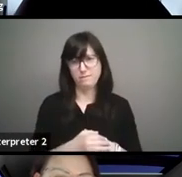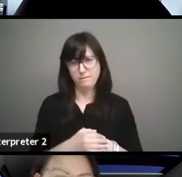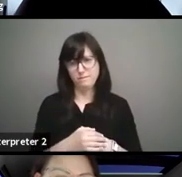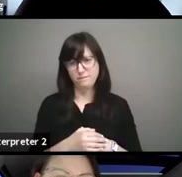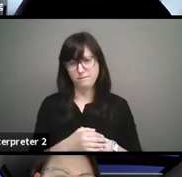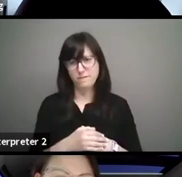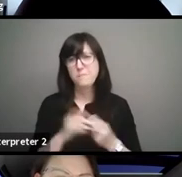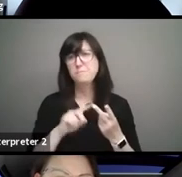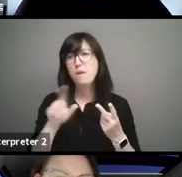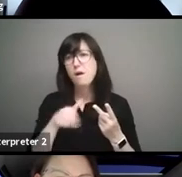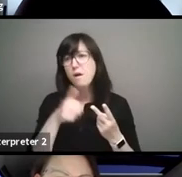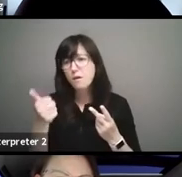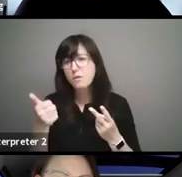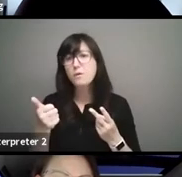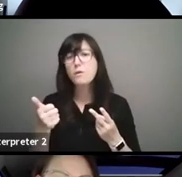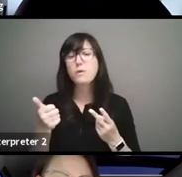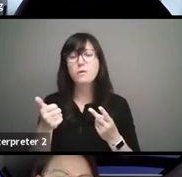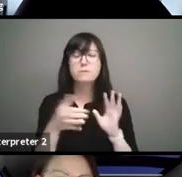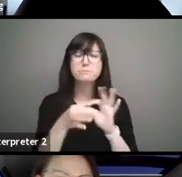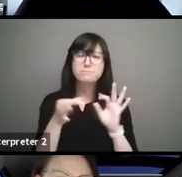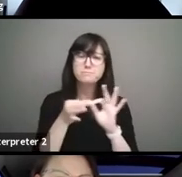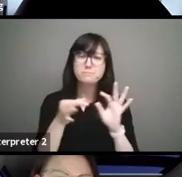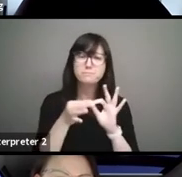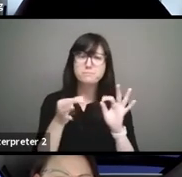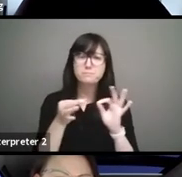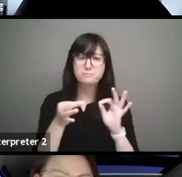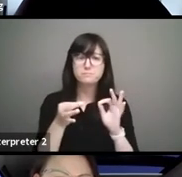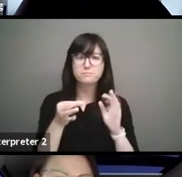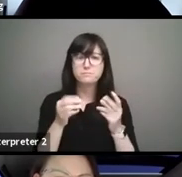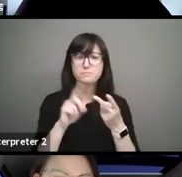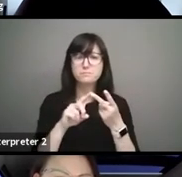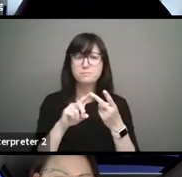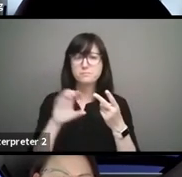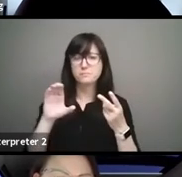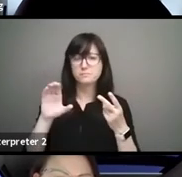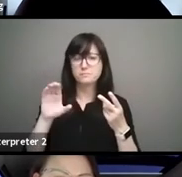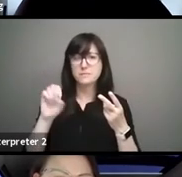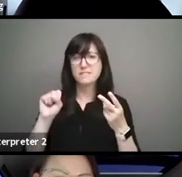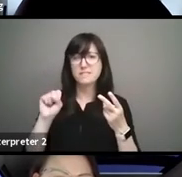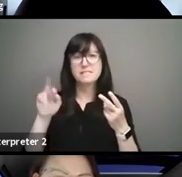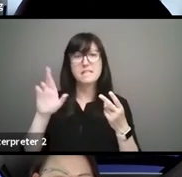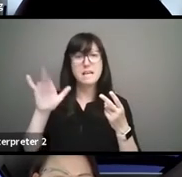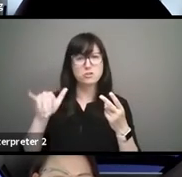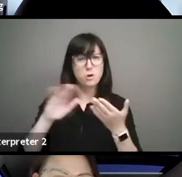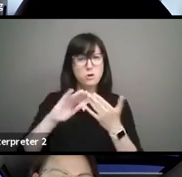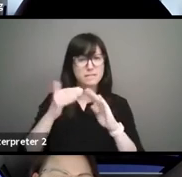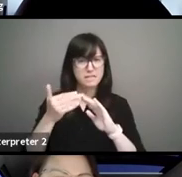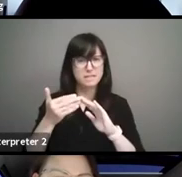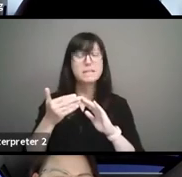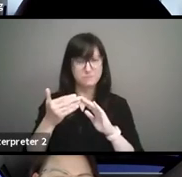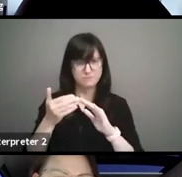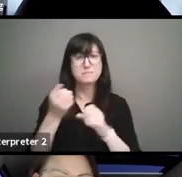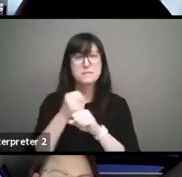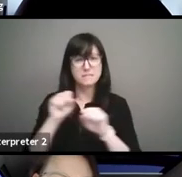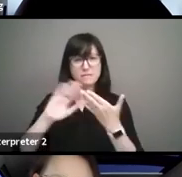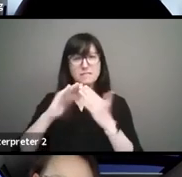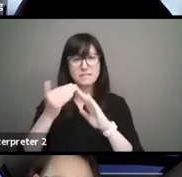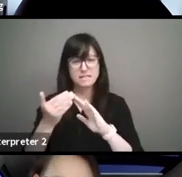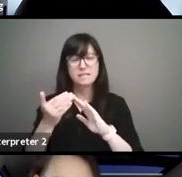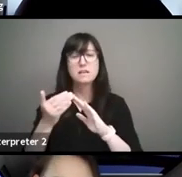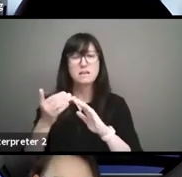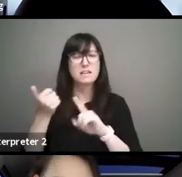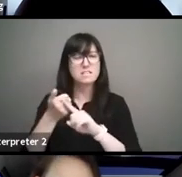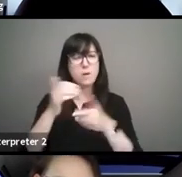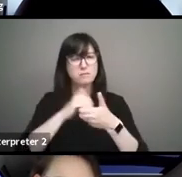Another initiative that I wanted to quickly talk about through Sanctuary City, and for folks who aren't familiar with Sanctuary City, it's a